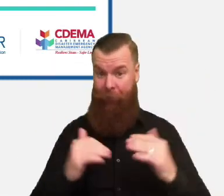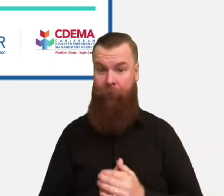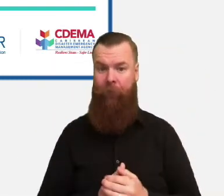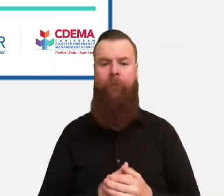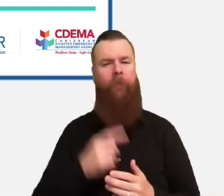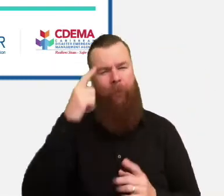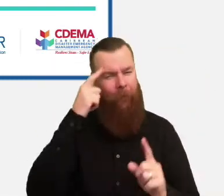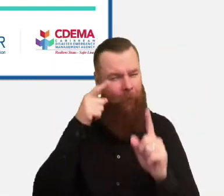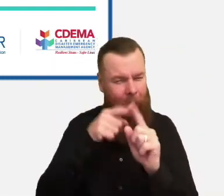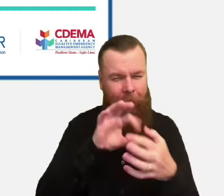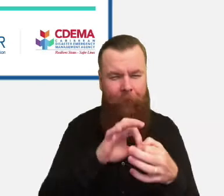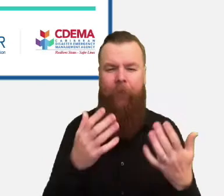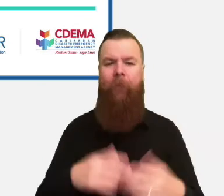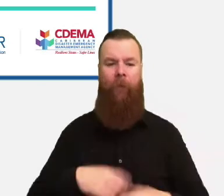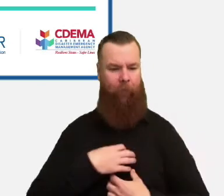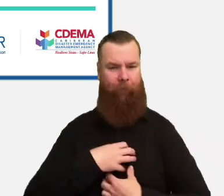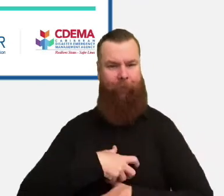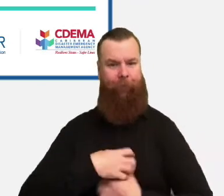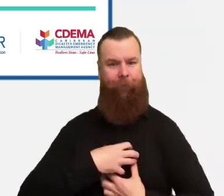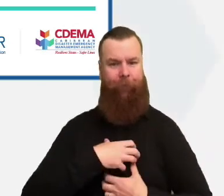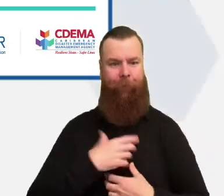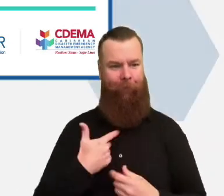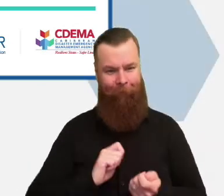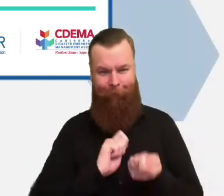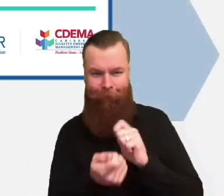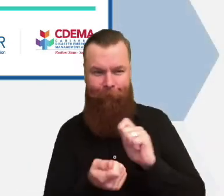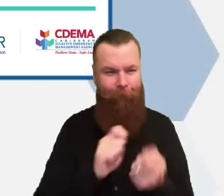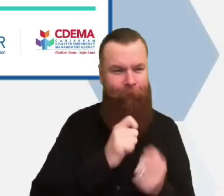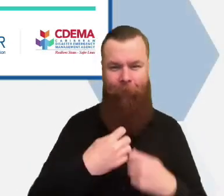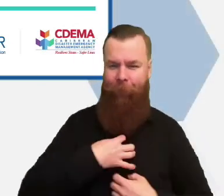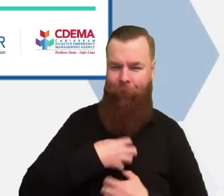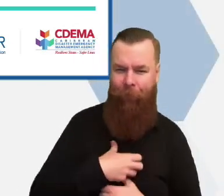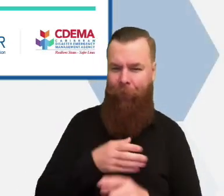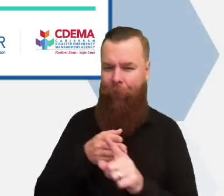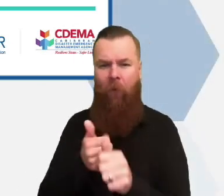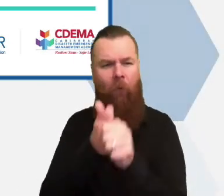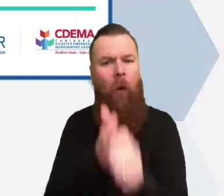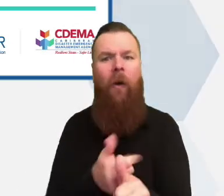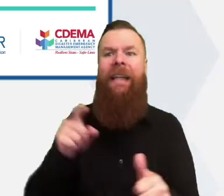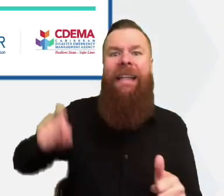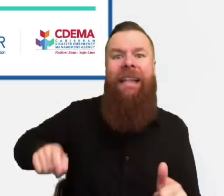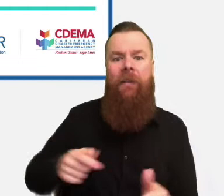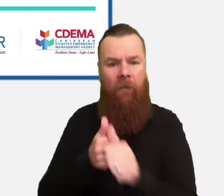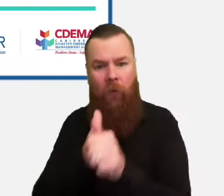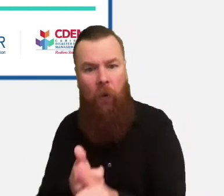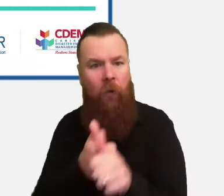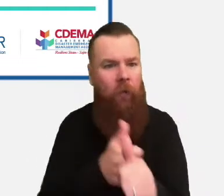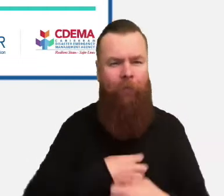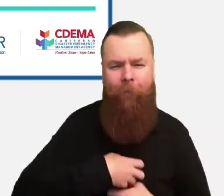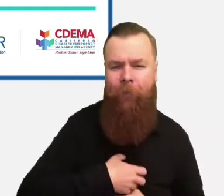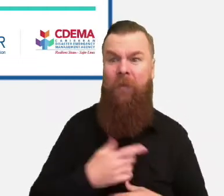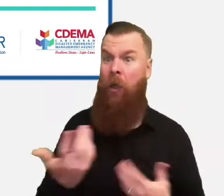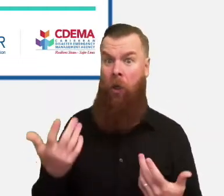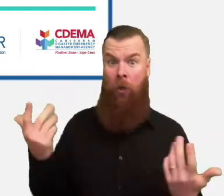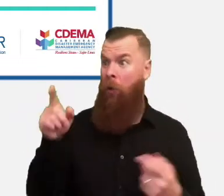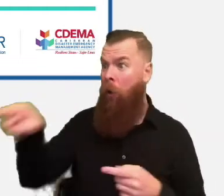through adaptive transformation. Now, this could be small adaptation or it could be large scale change.